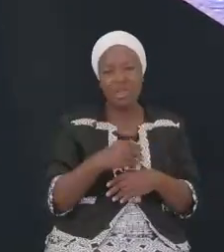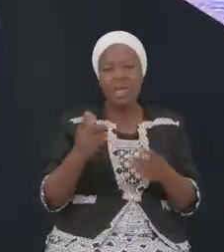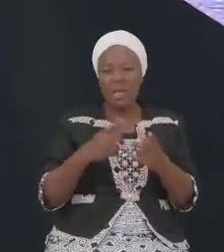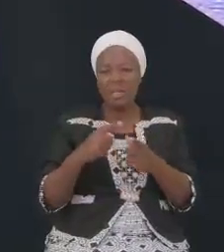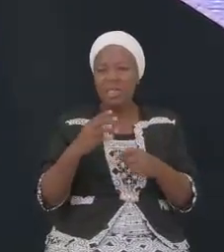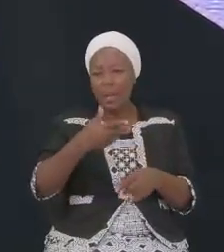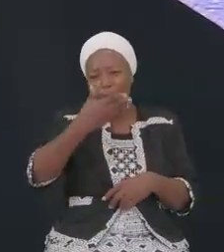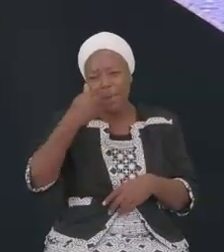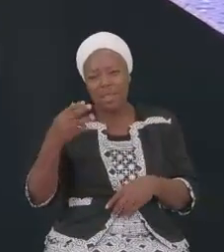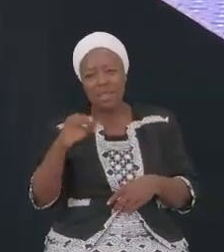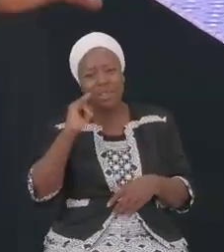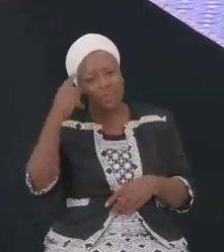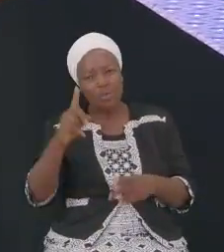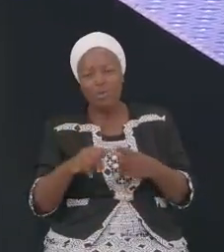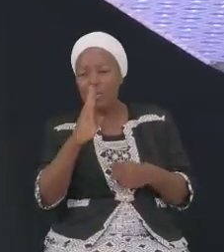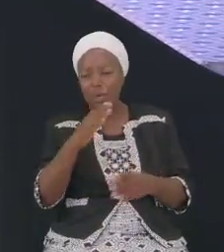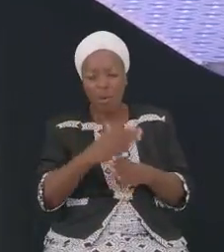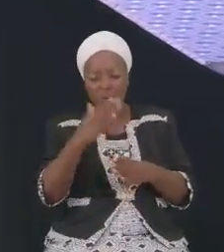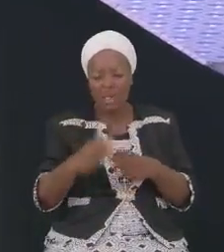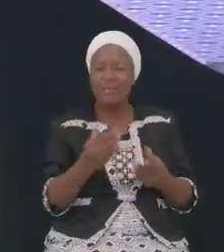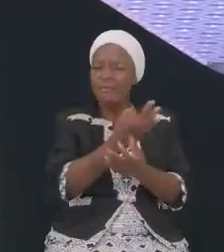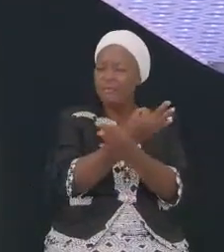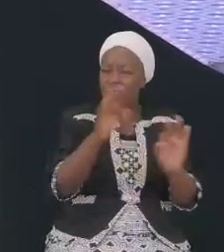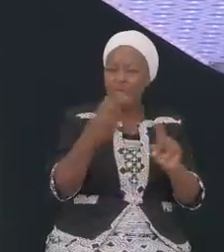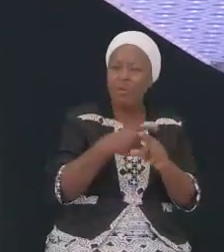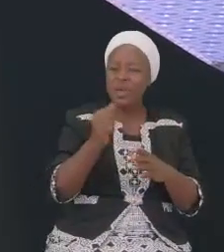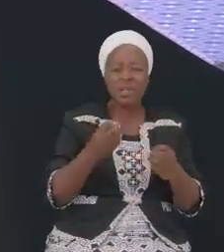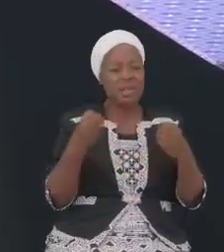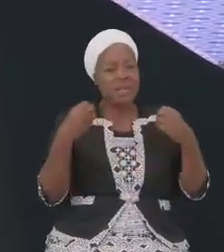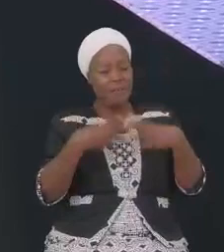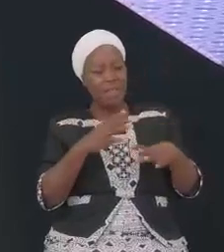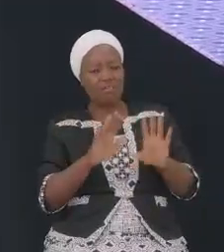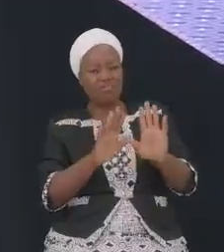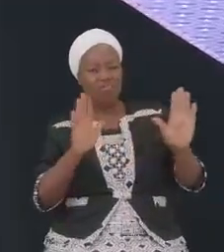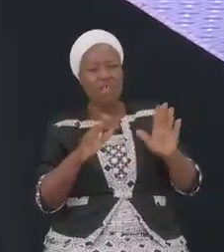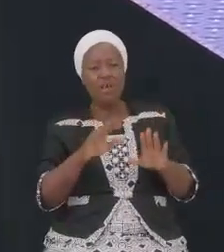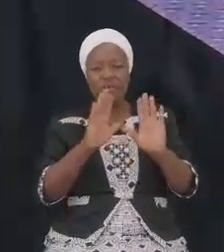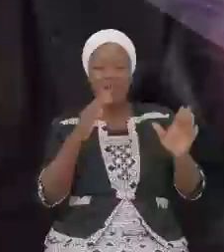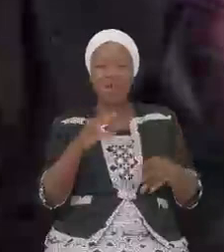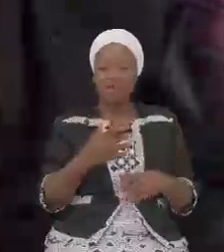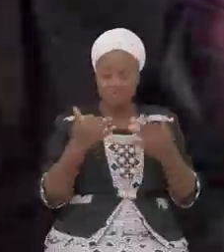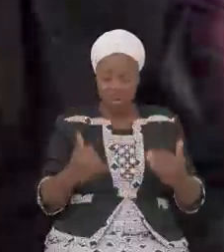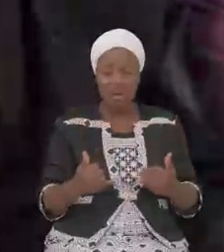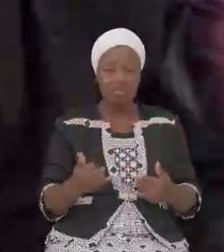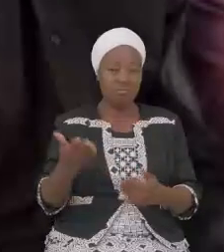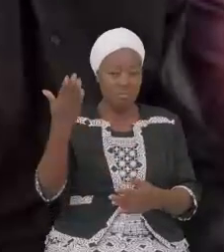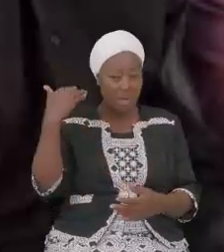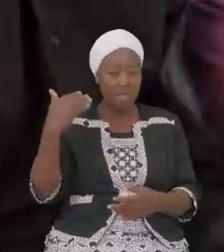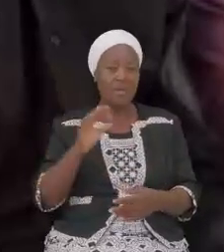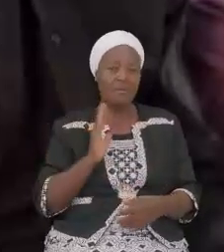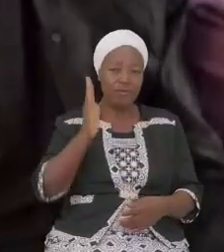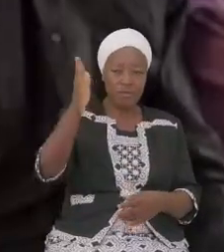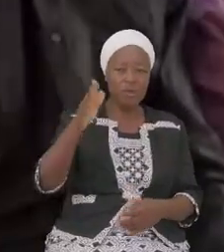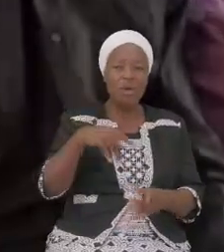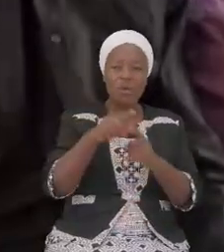for you to be totally free from any fear. Fear of the past and fear of the present and fear of the future. When you're free